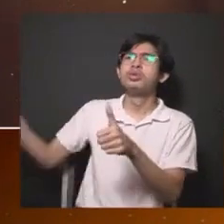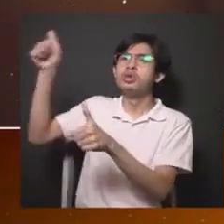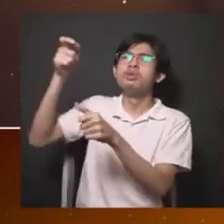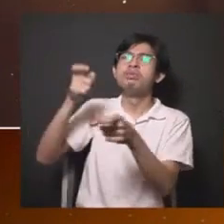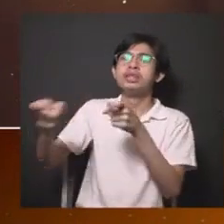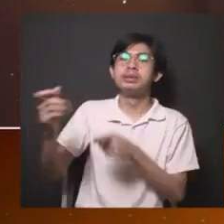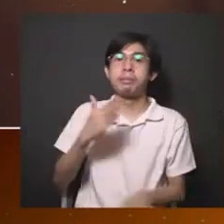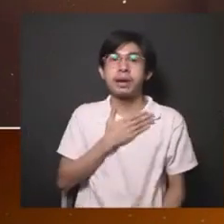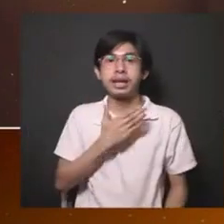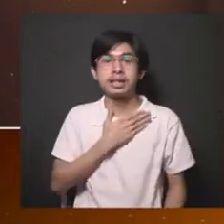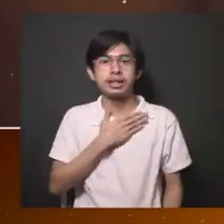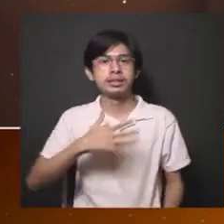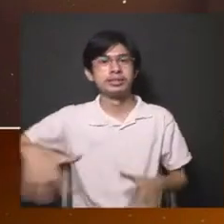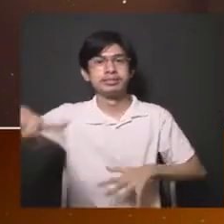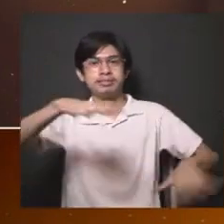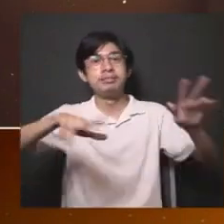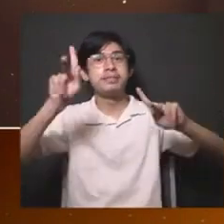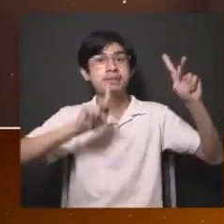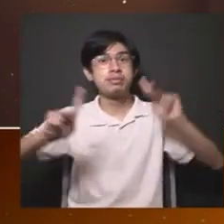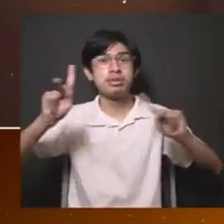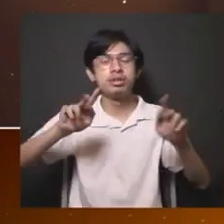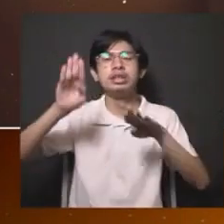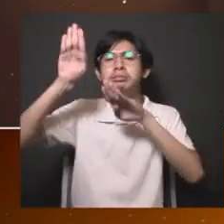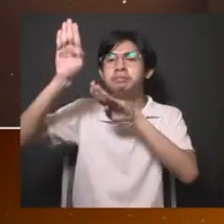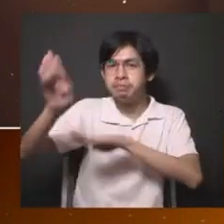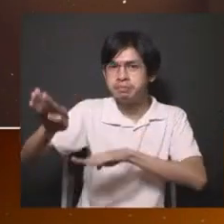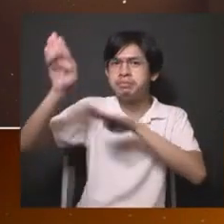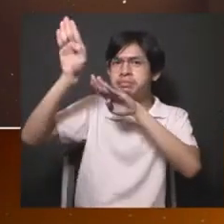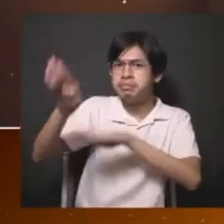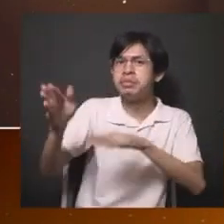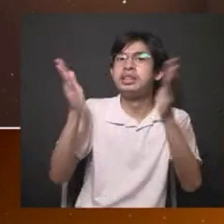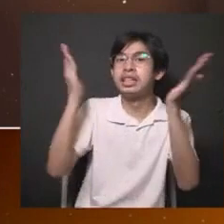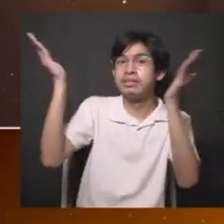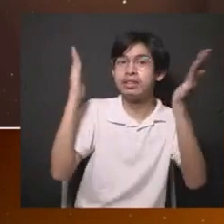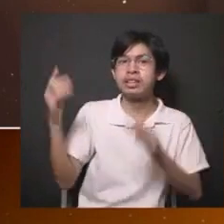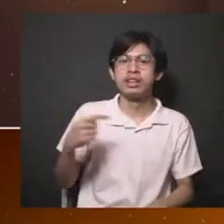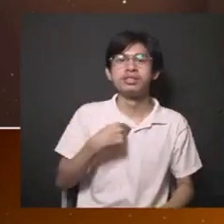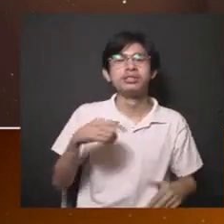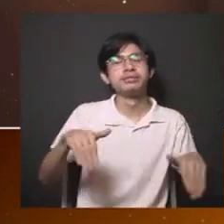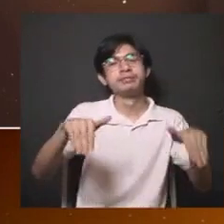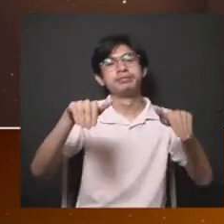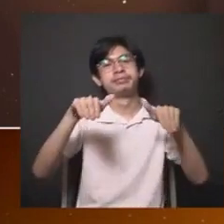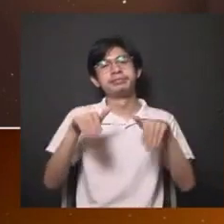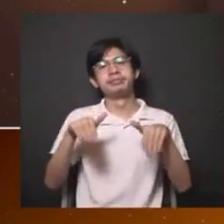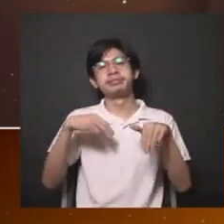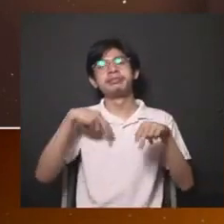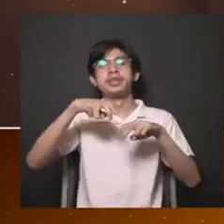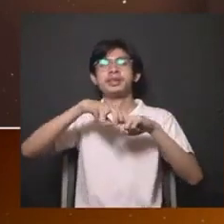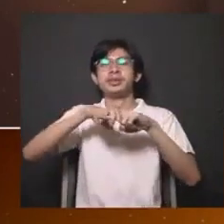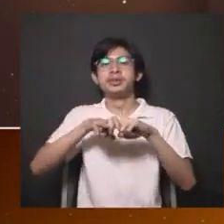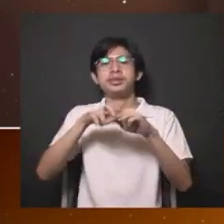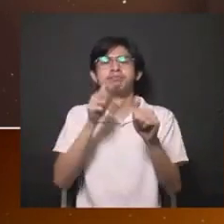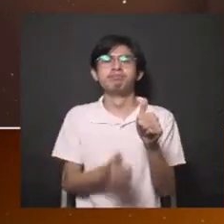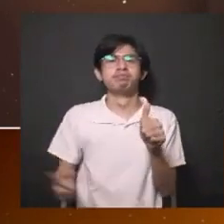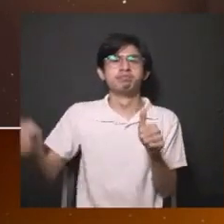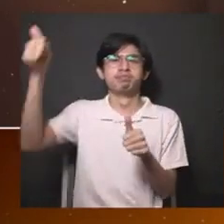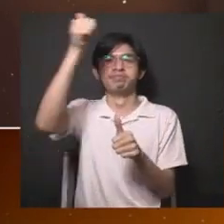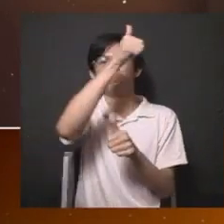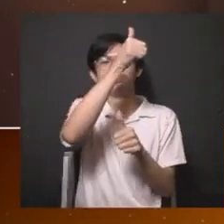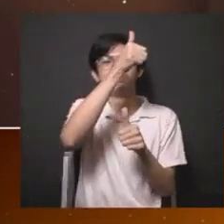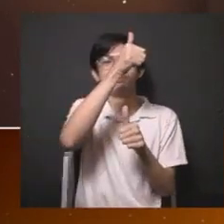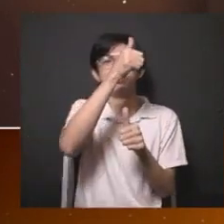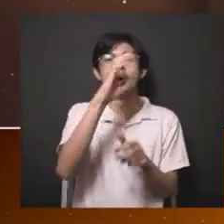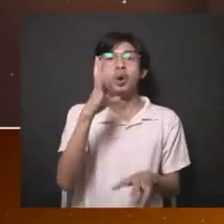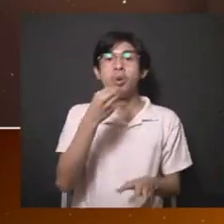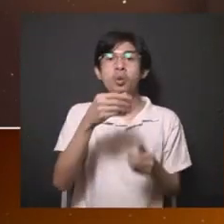and only I, sitting on my throne, will have a rank higher than yours. Amazing.